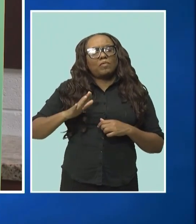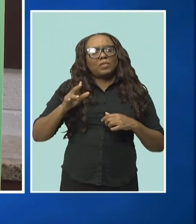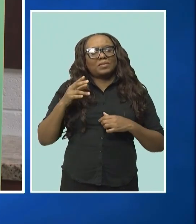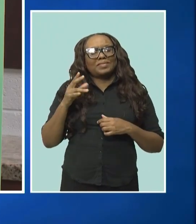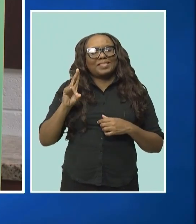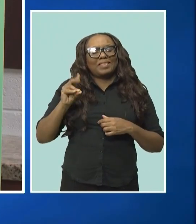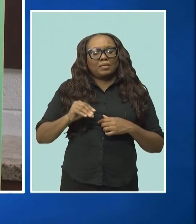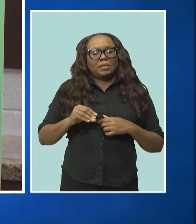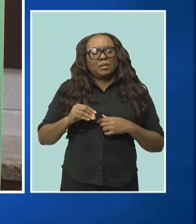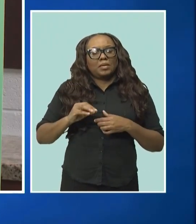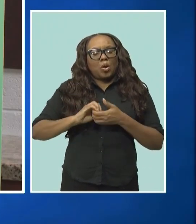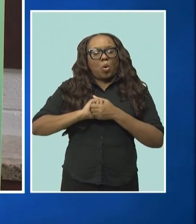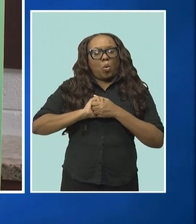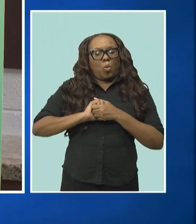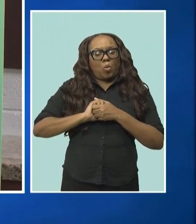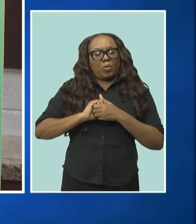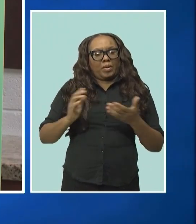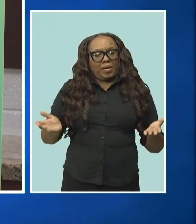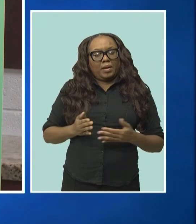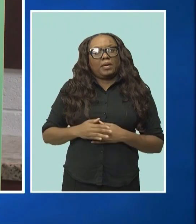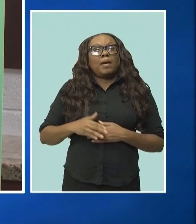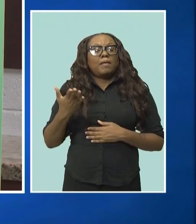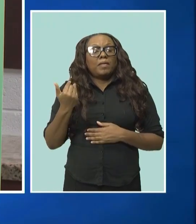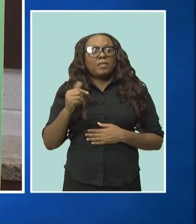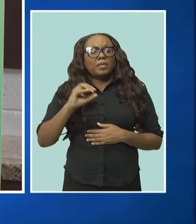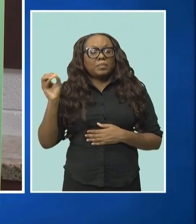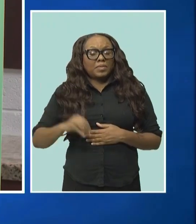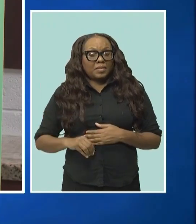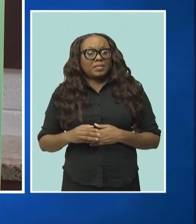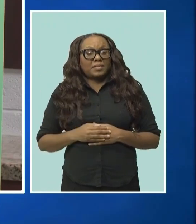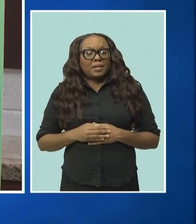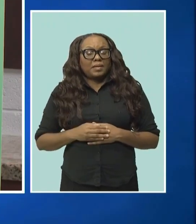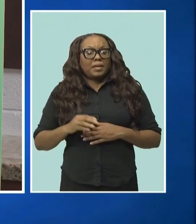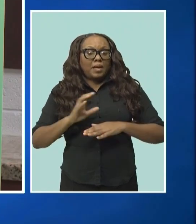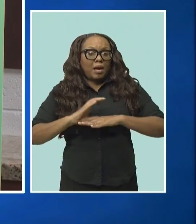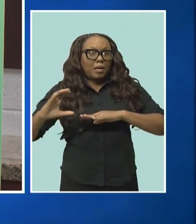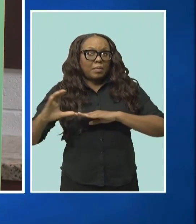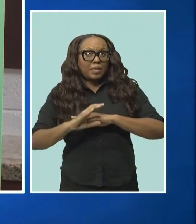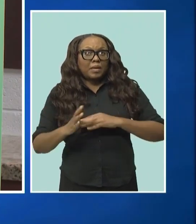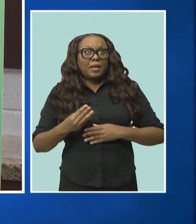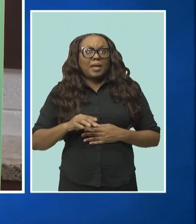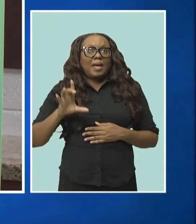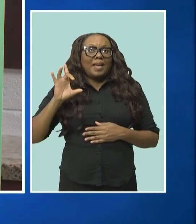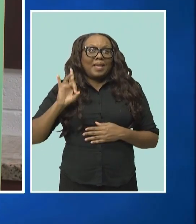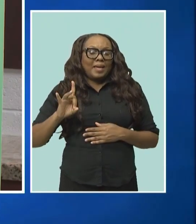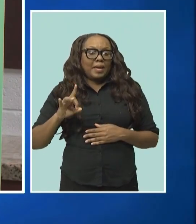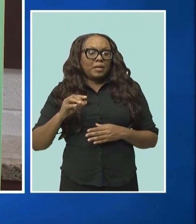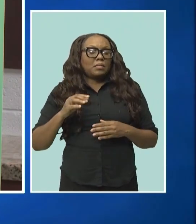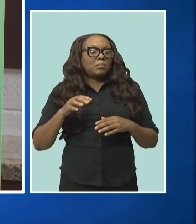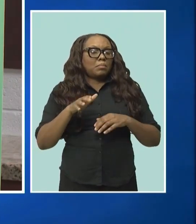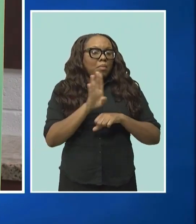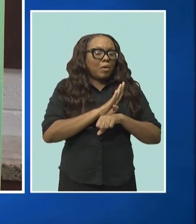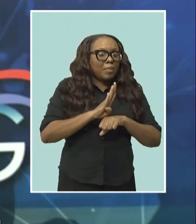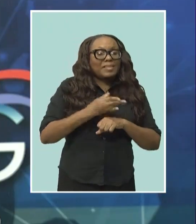15% local or CARICOM ownership, and 8% are local and international ownership.